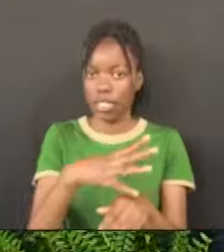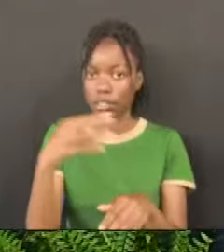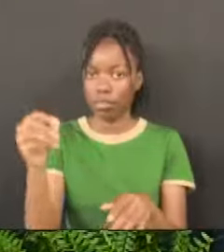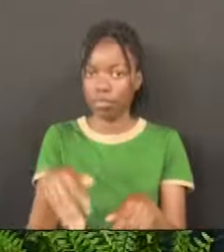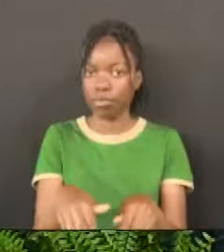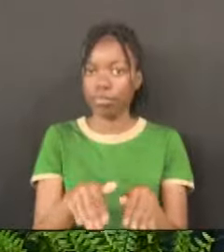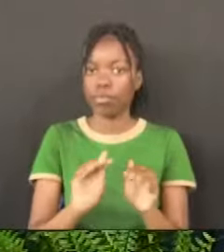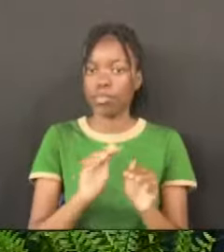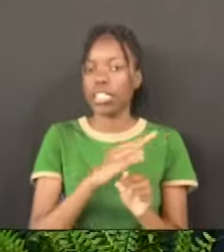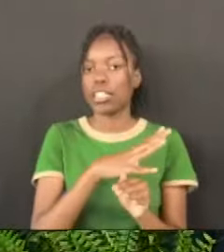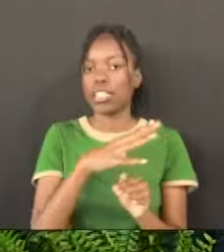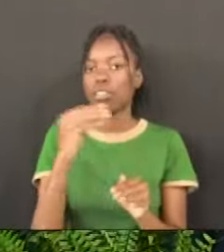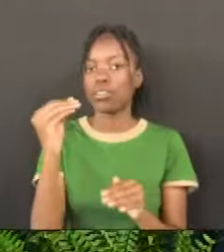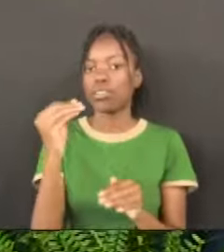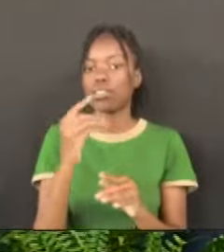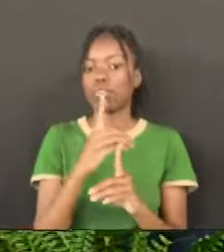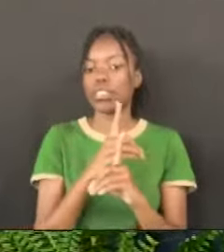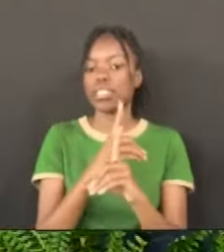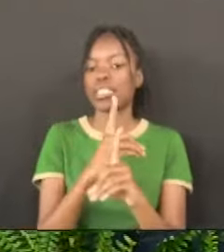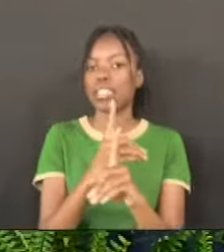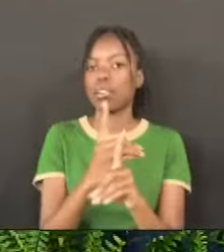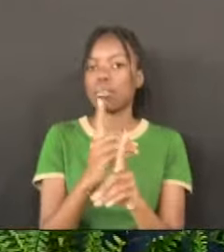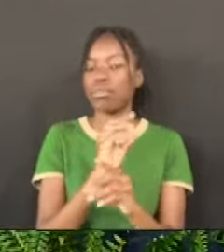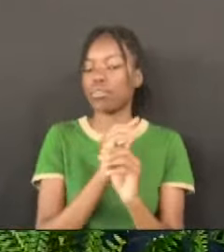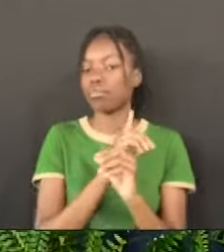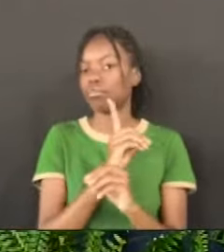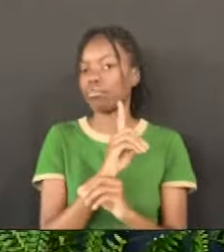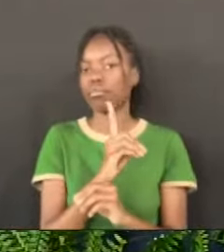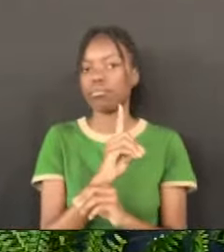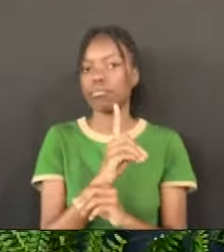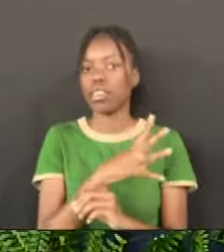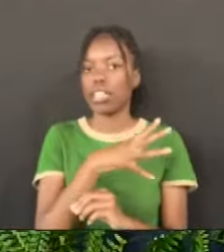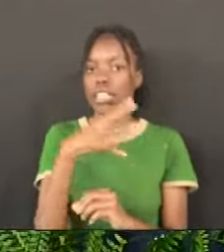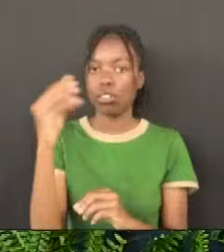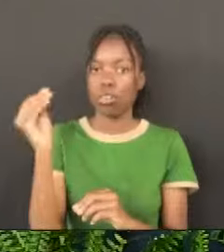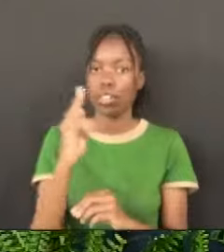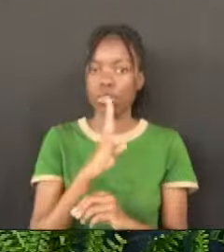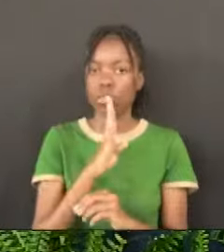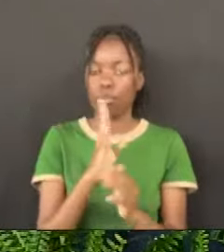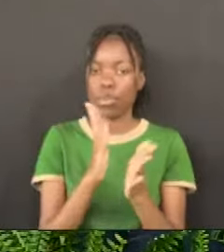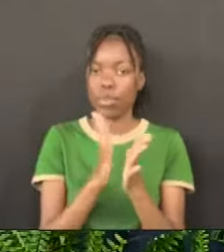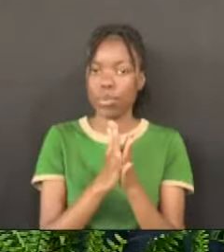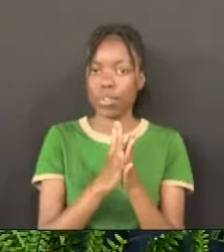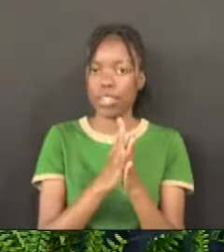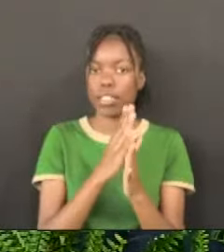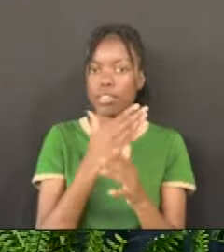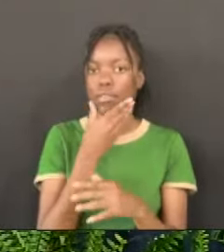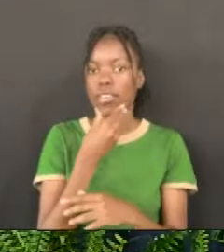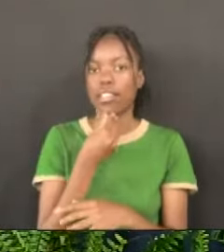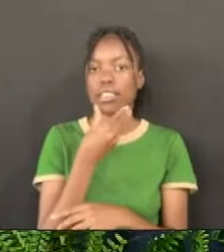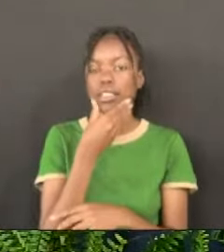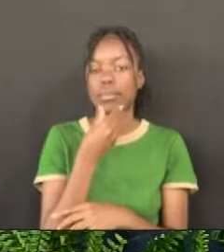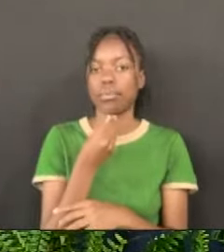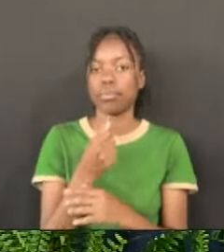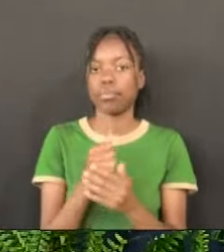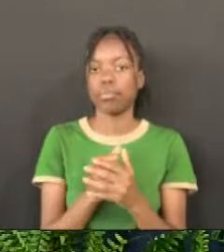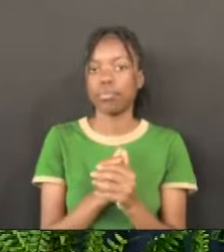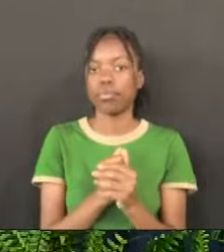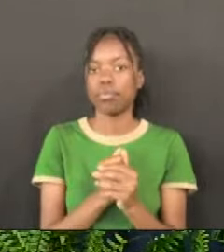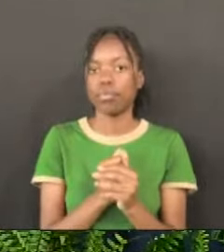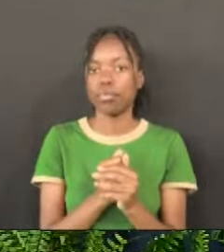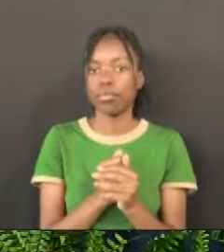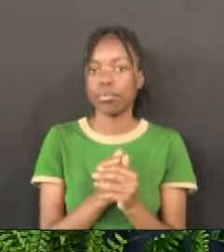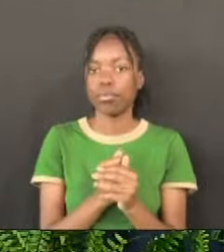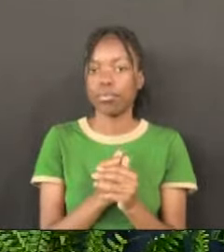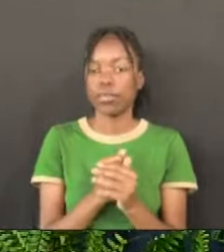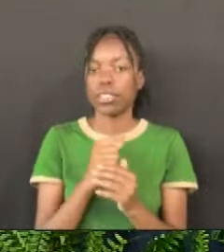his disciples again. He is going to be with the Father. And so these are